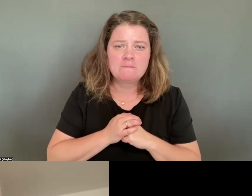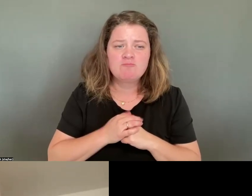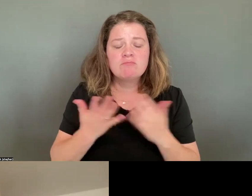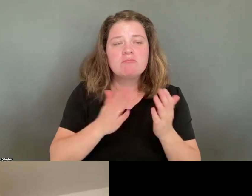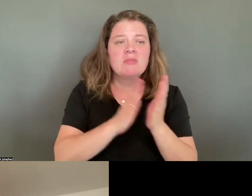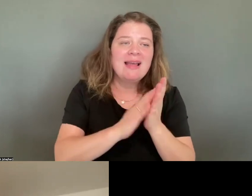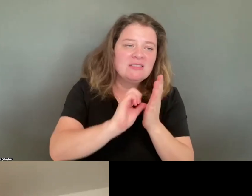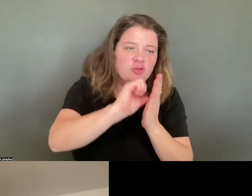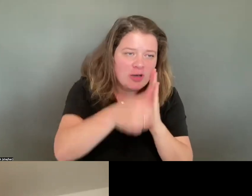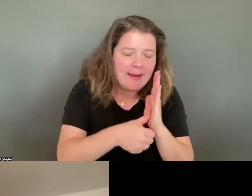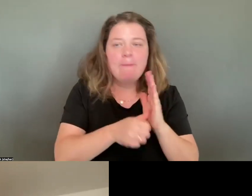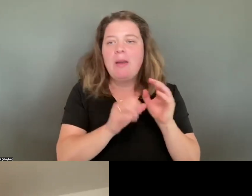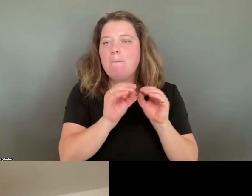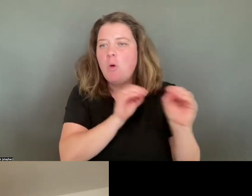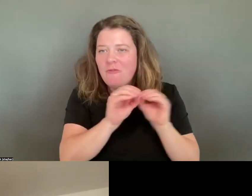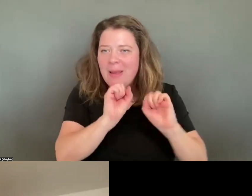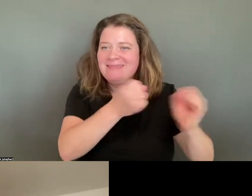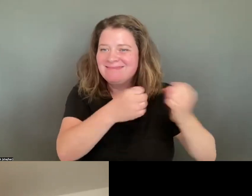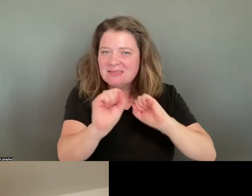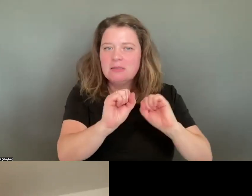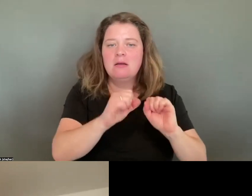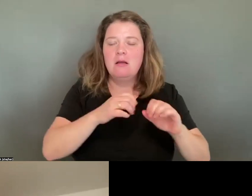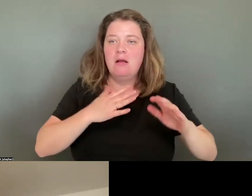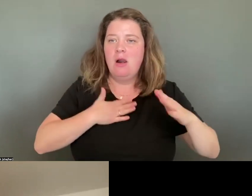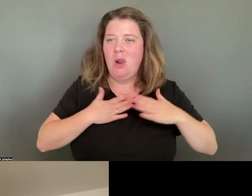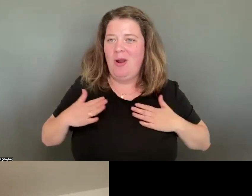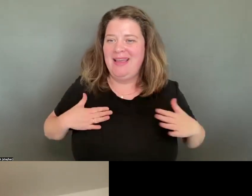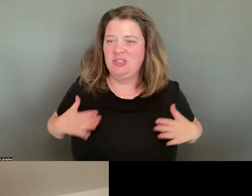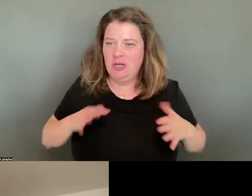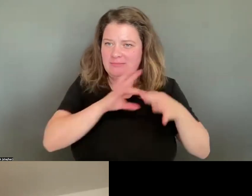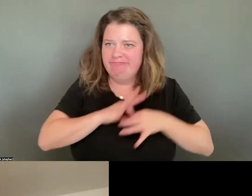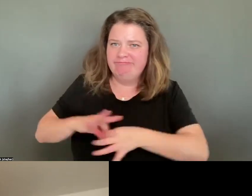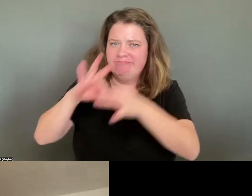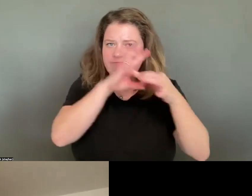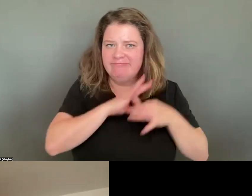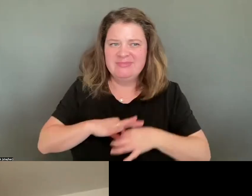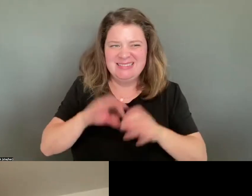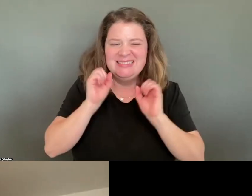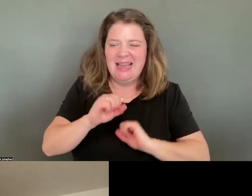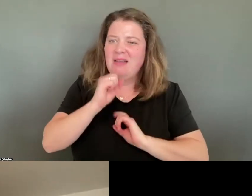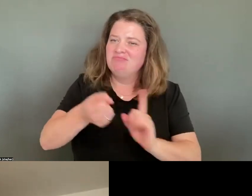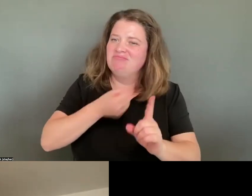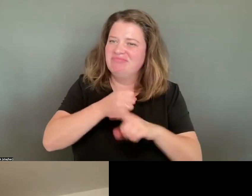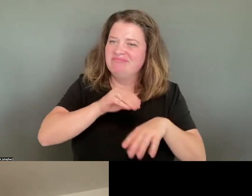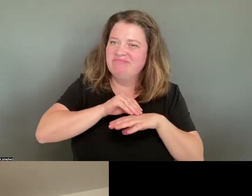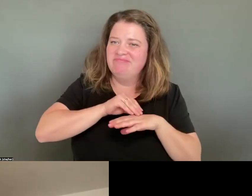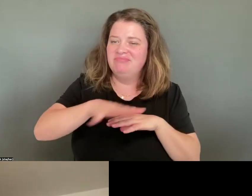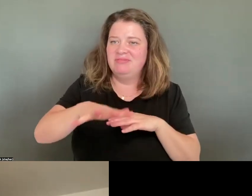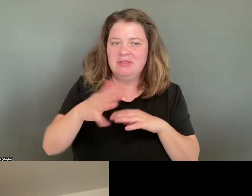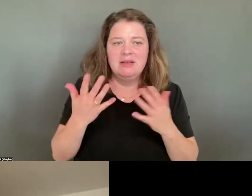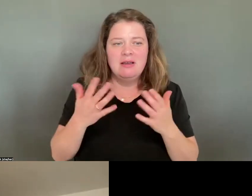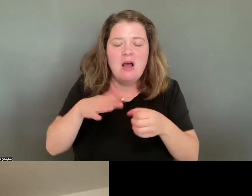movement, location, trigger effects like you presented for whole signs, like having more local and more